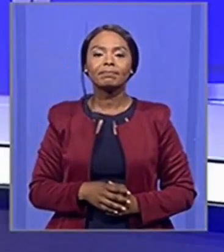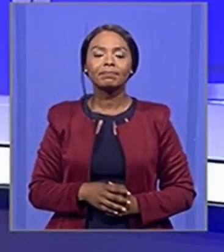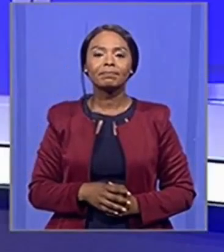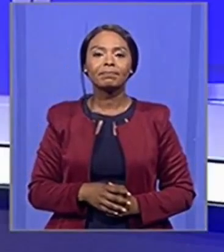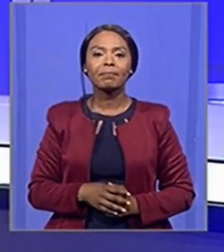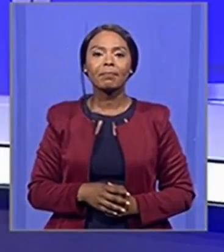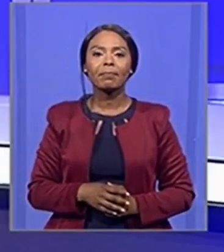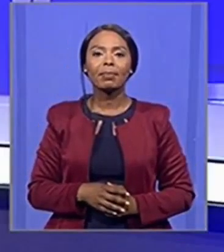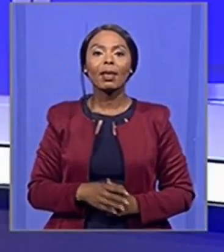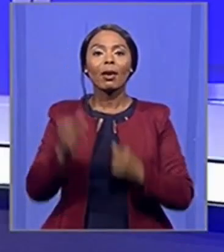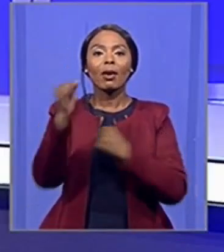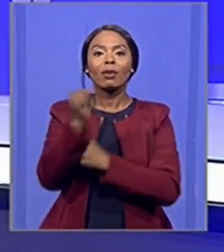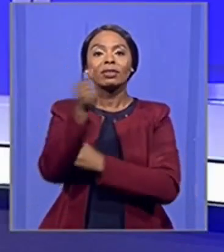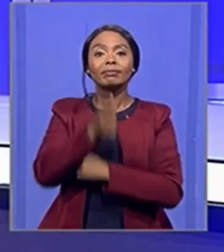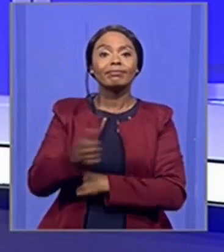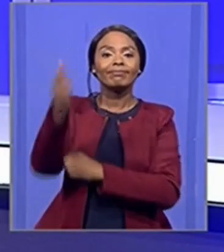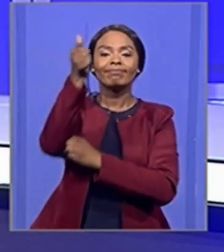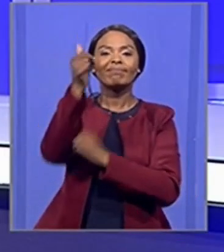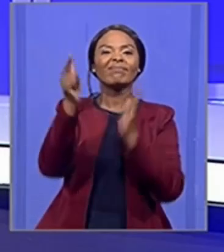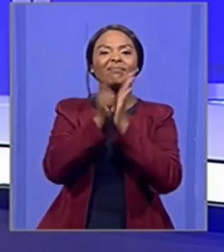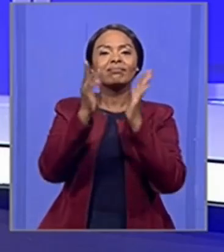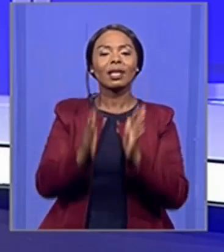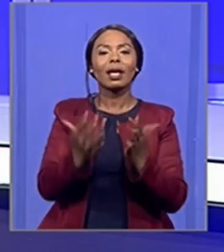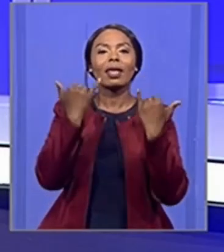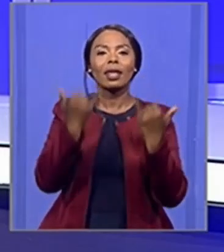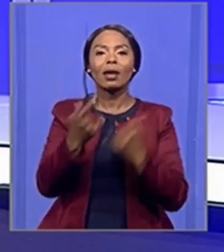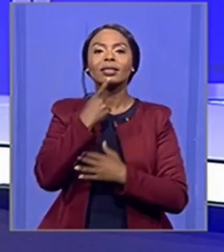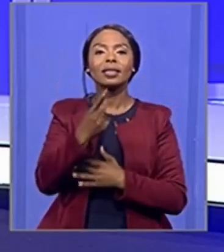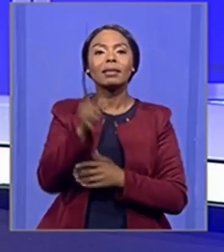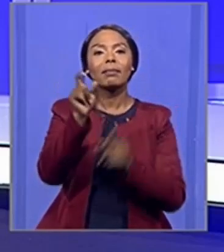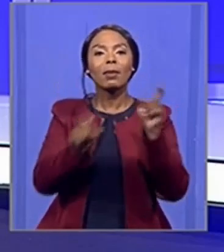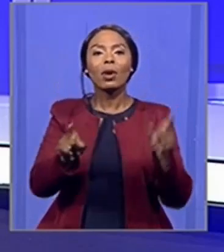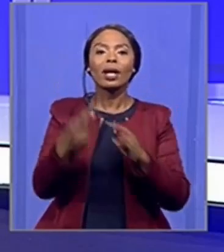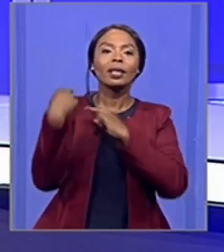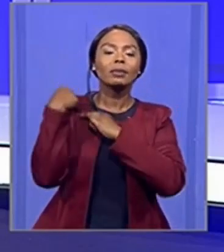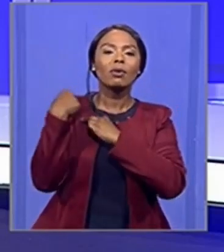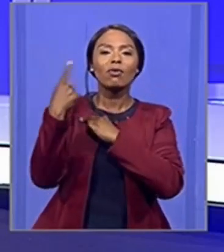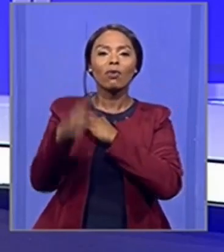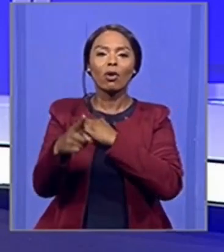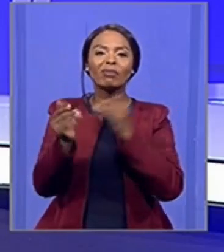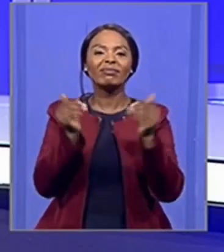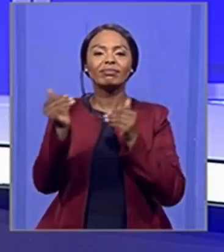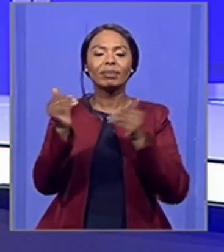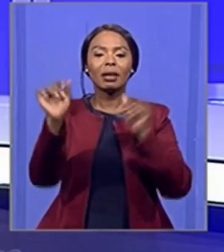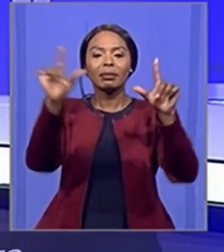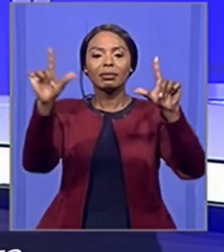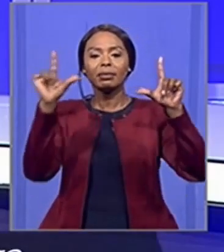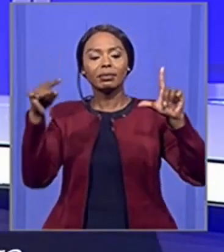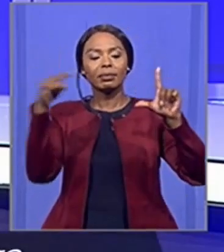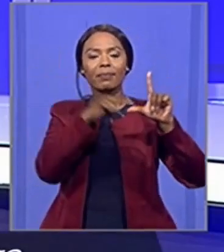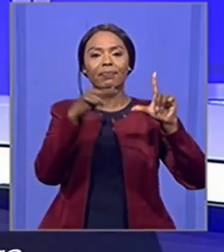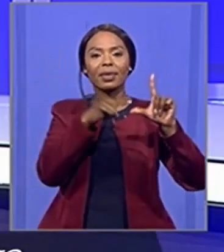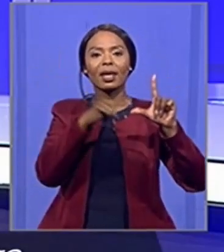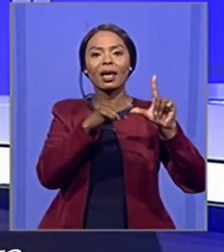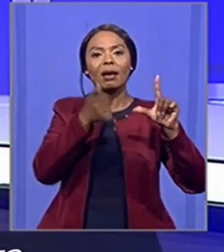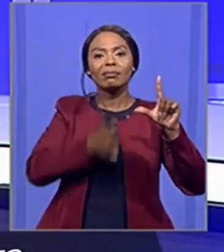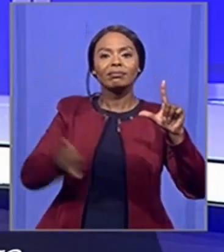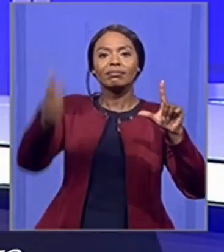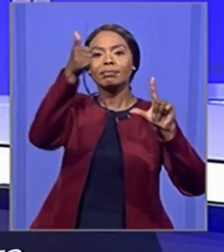Kantoro ya moahlodi mogolo e laetše gore bao ba rwelego maikarabelo a go šomiša seswantšho sa motlatša moahlodi